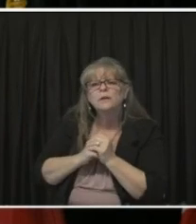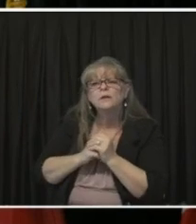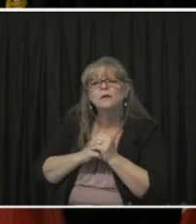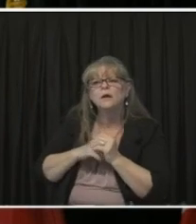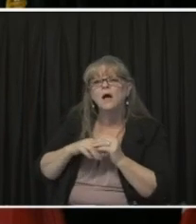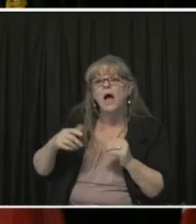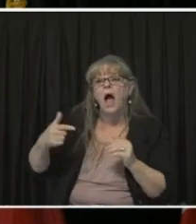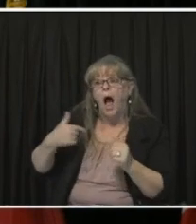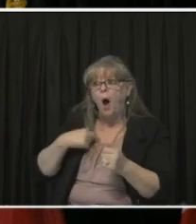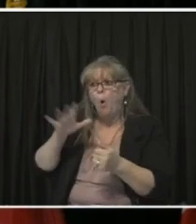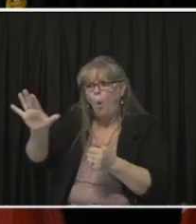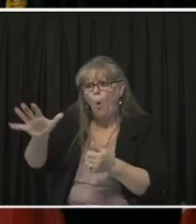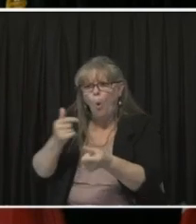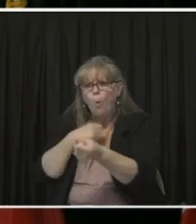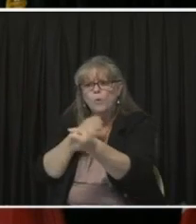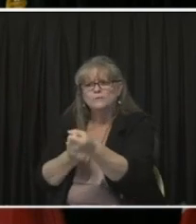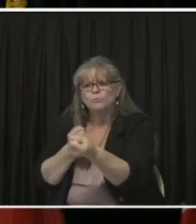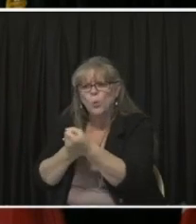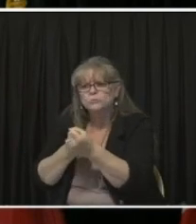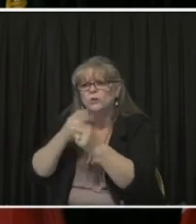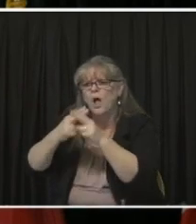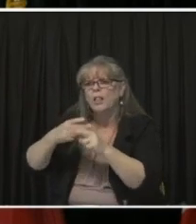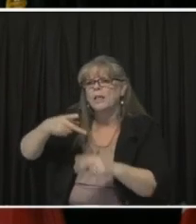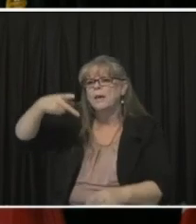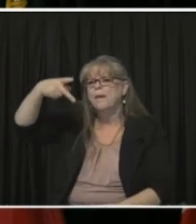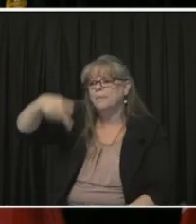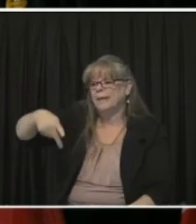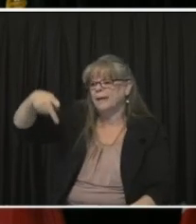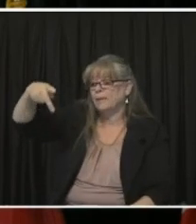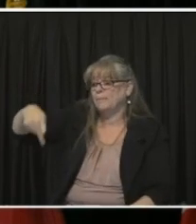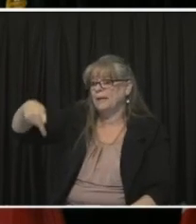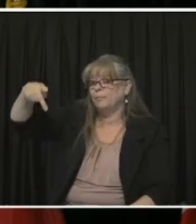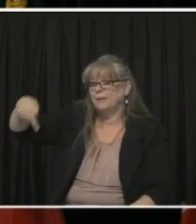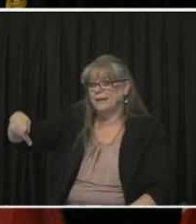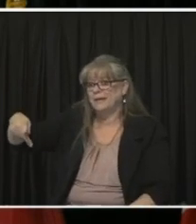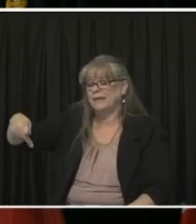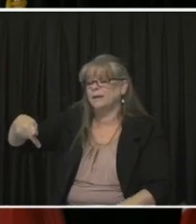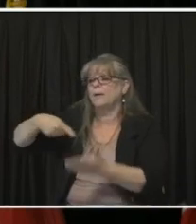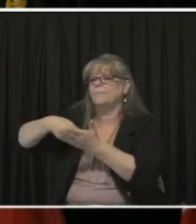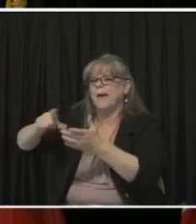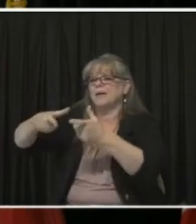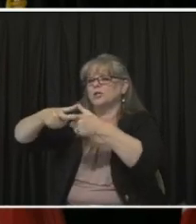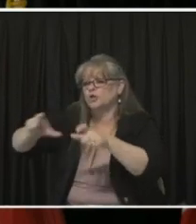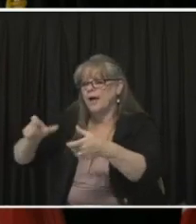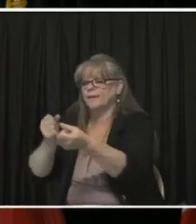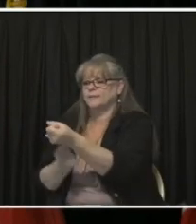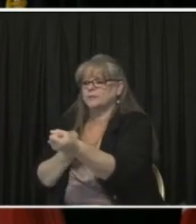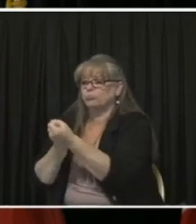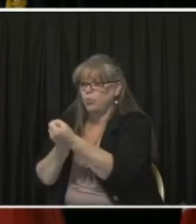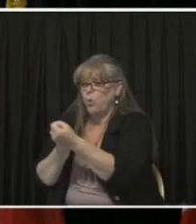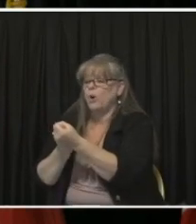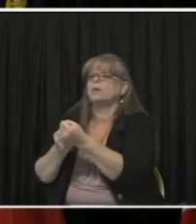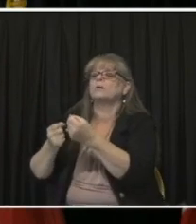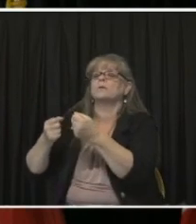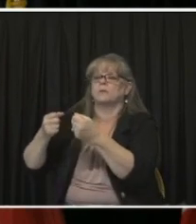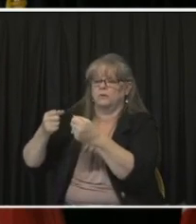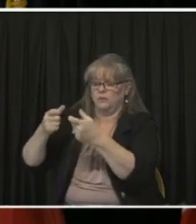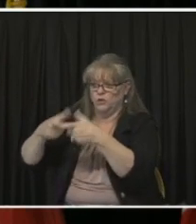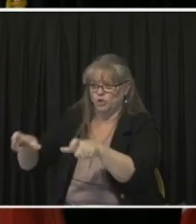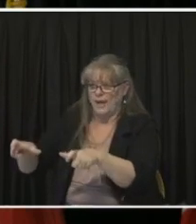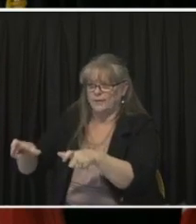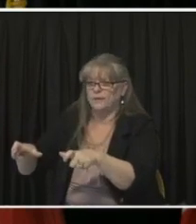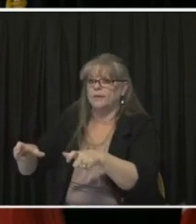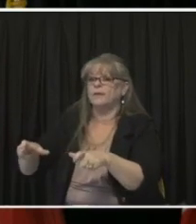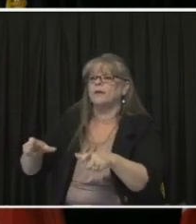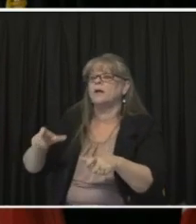Paycheck Protection Program now in its second tranche. So many Colorado businesses, in fact, in the first round,